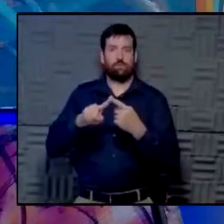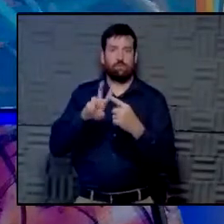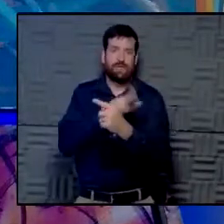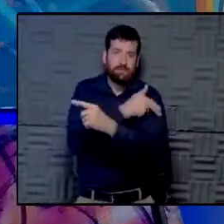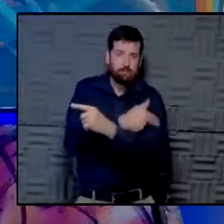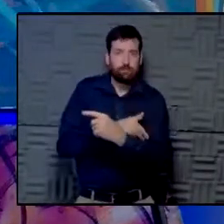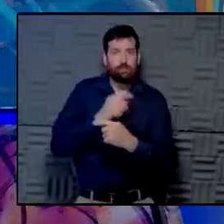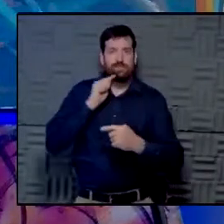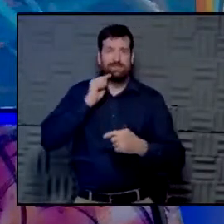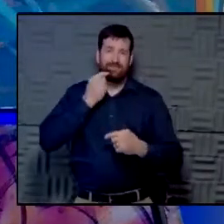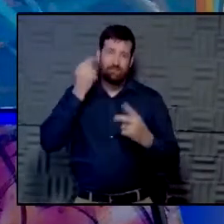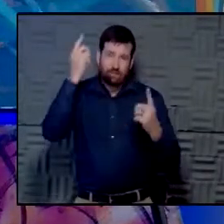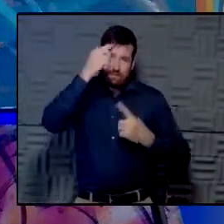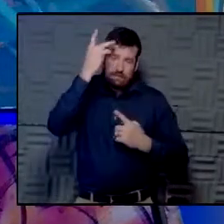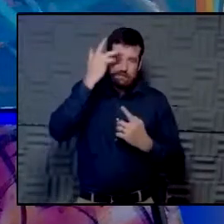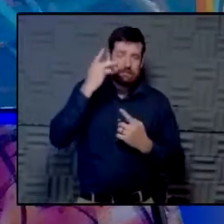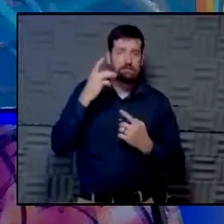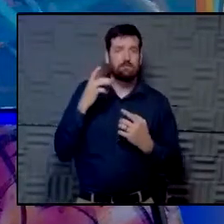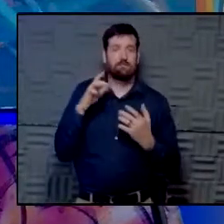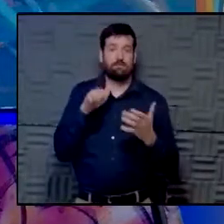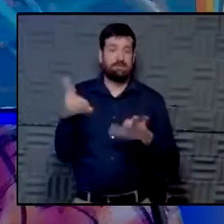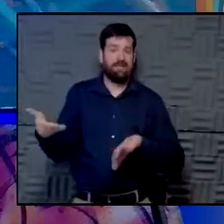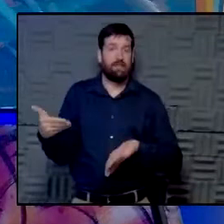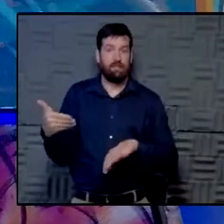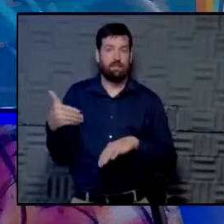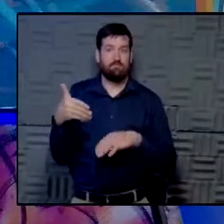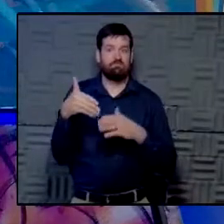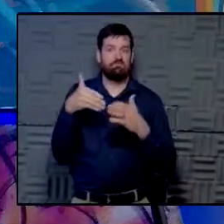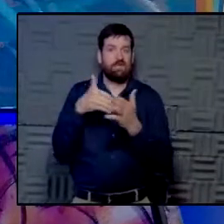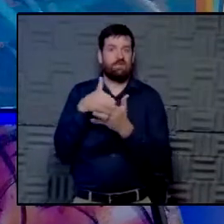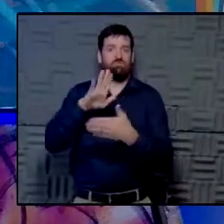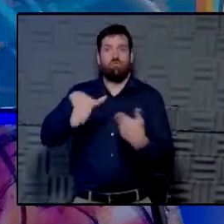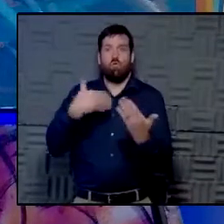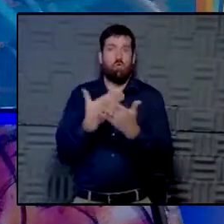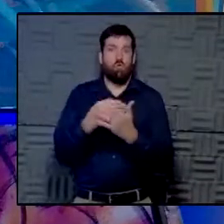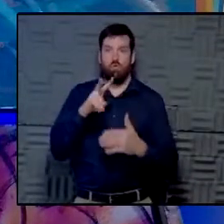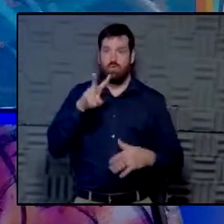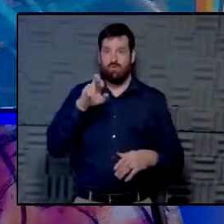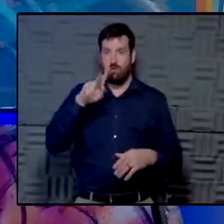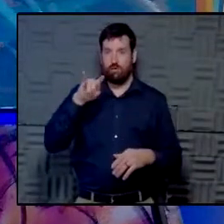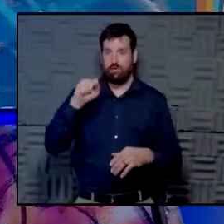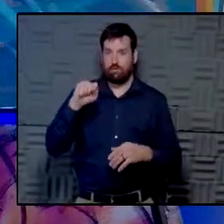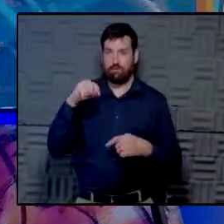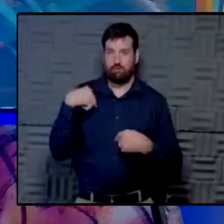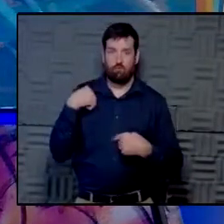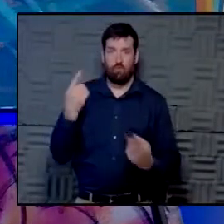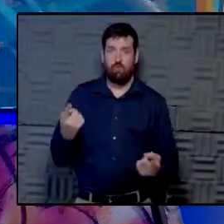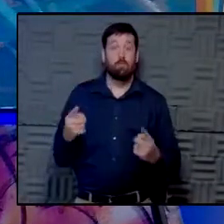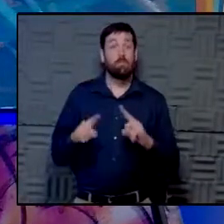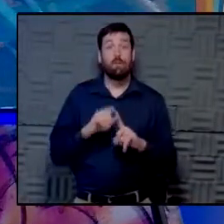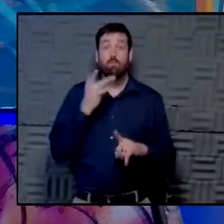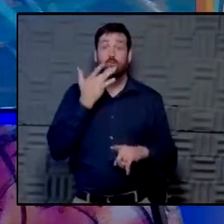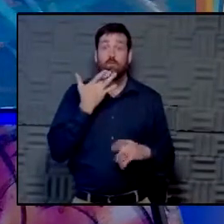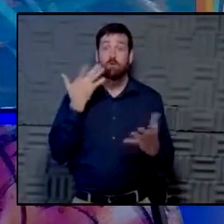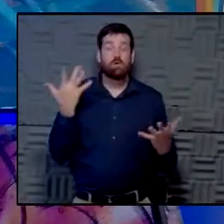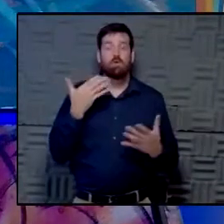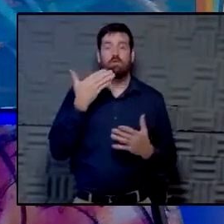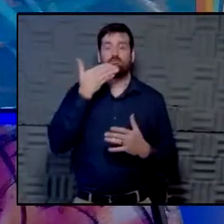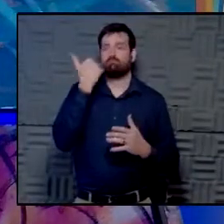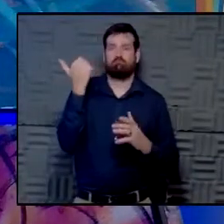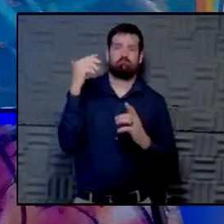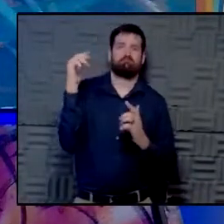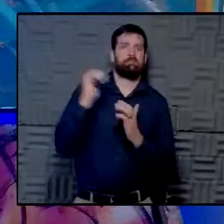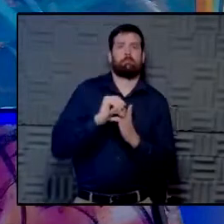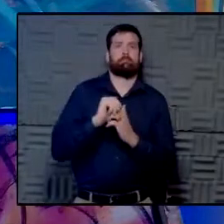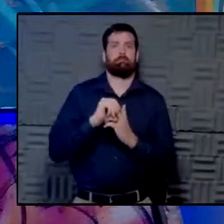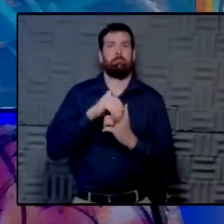hospitalizations, severe disease, and death to all of the variants identified, I would still prefer to increase and optimize my